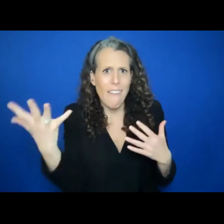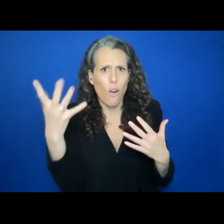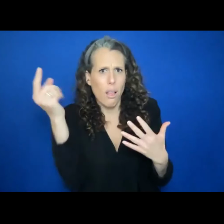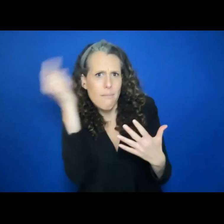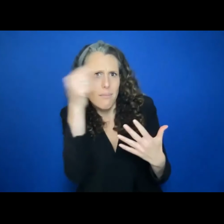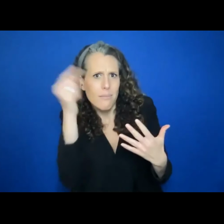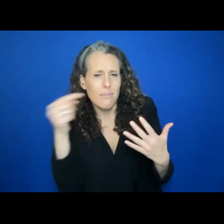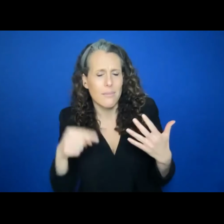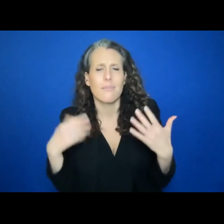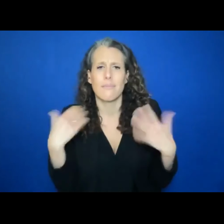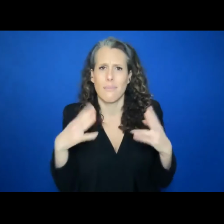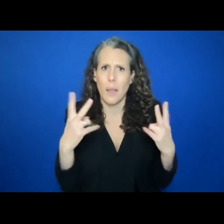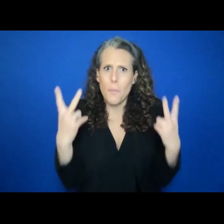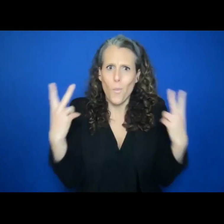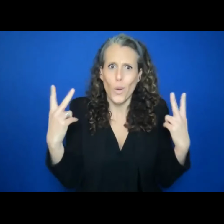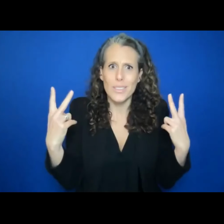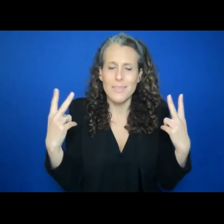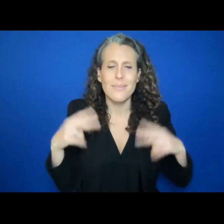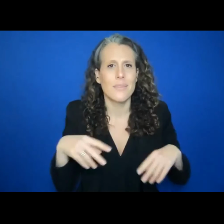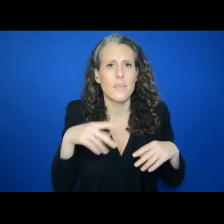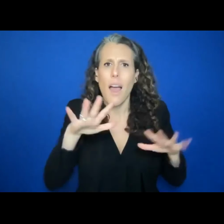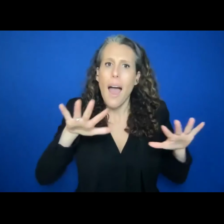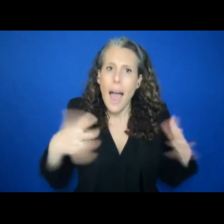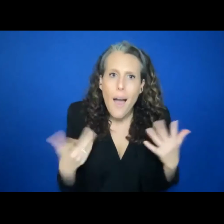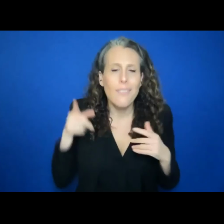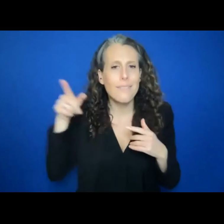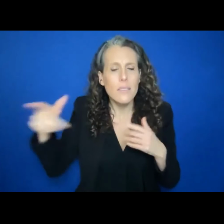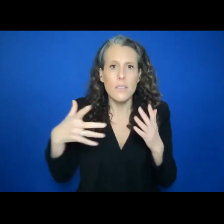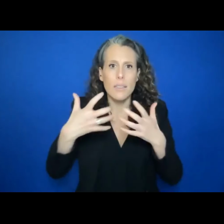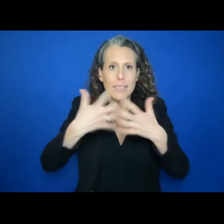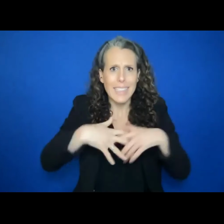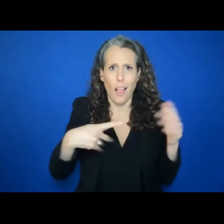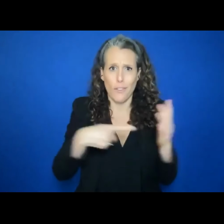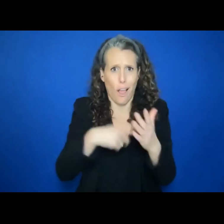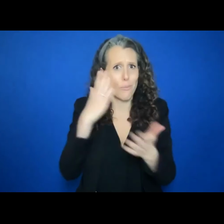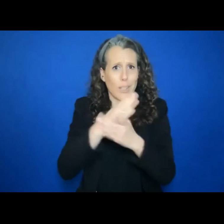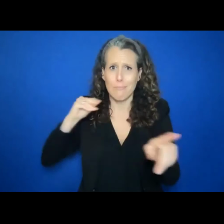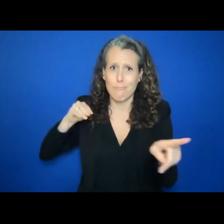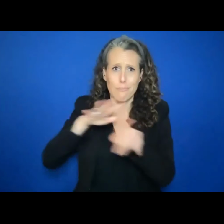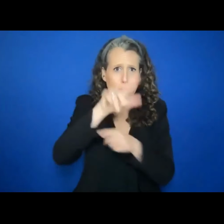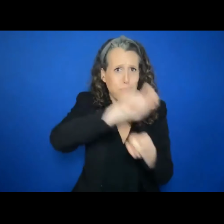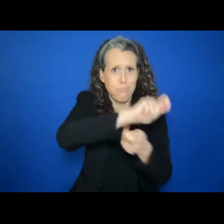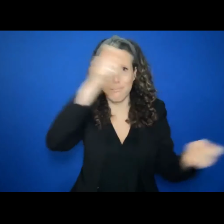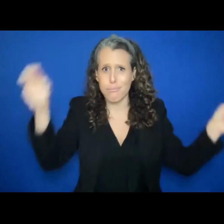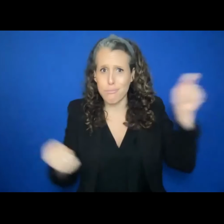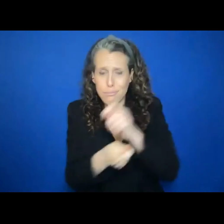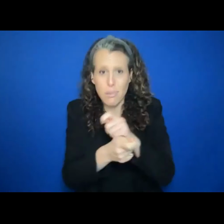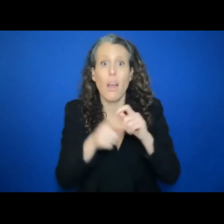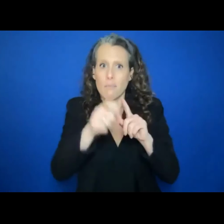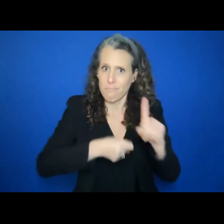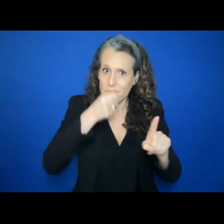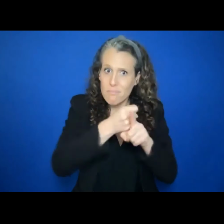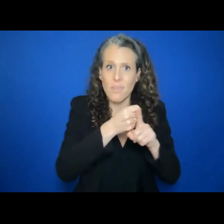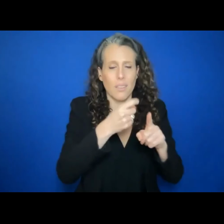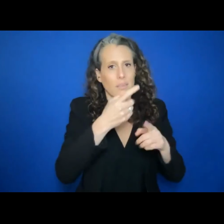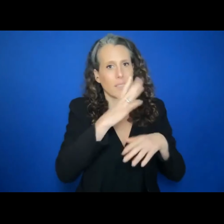points about the way technology has completely transformed things and the rights of sign language users across the world, as